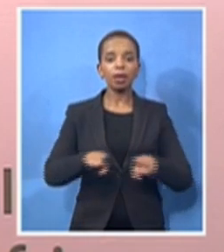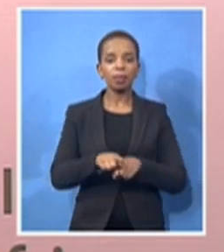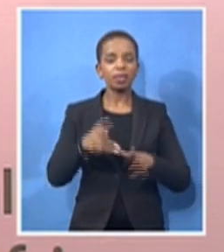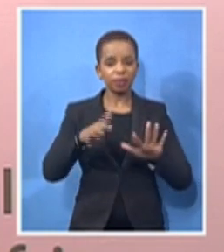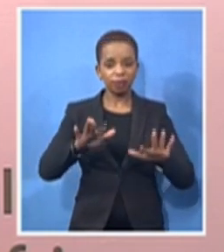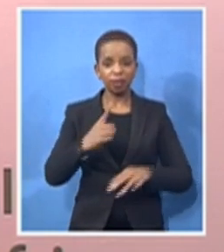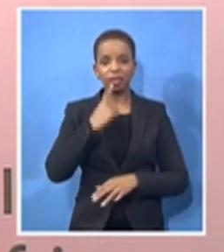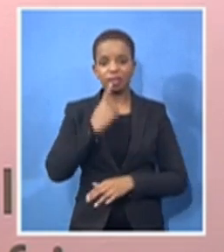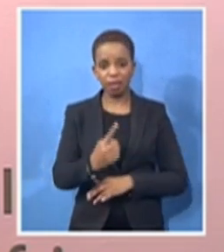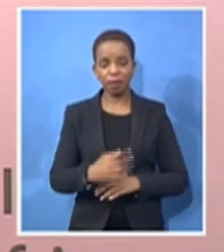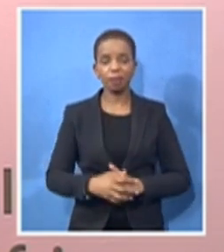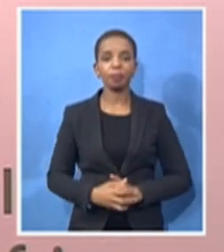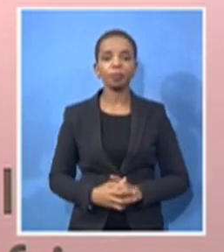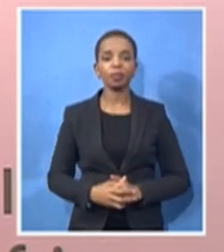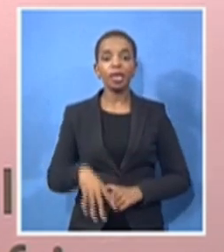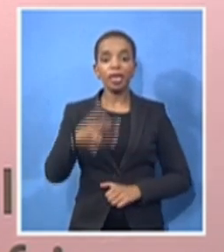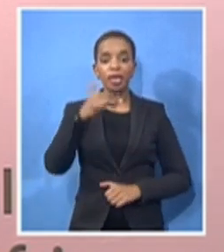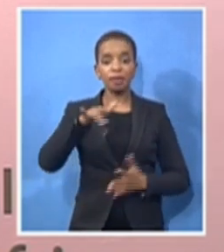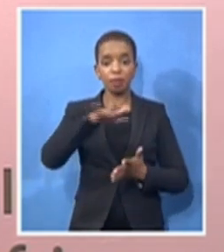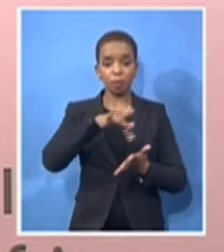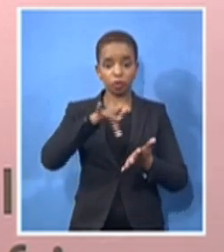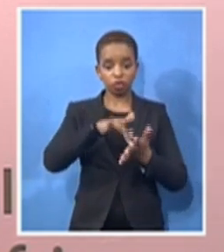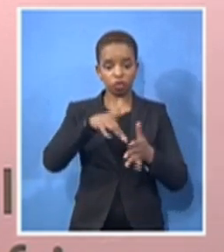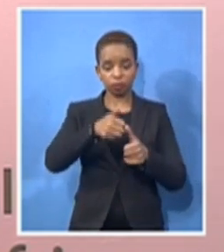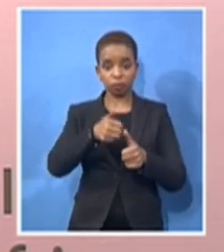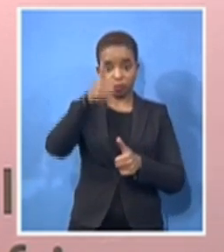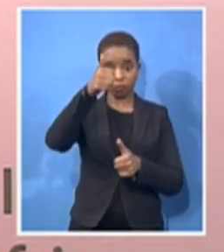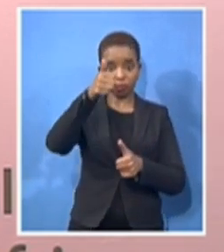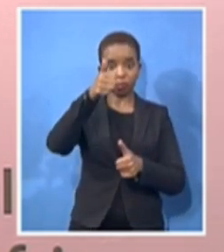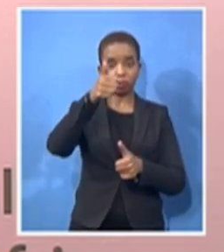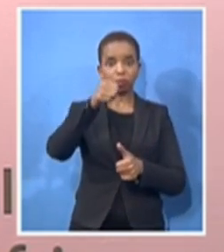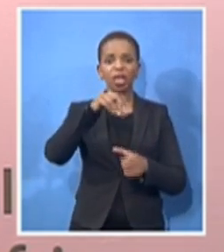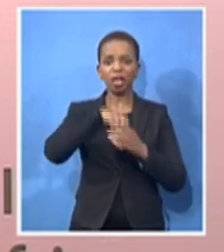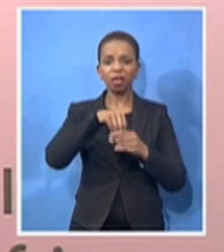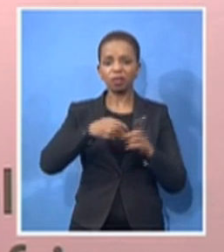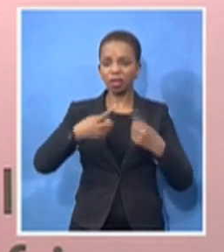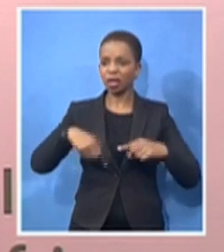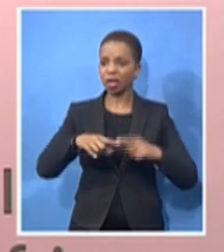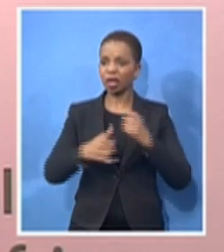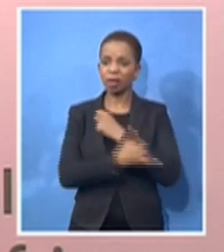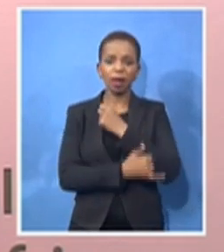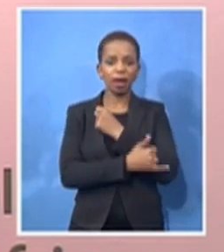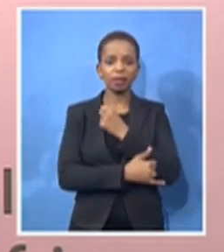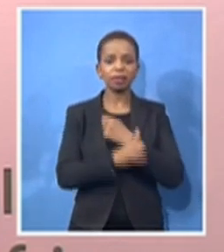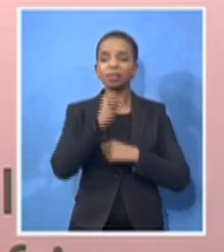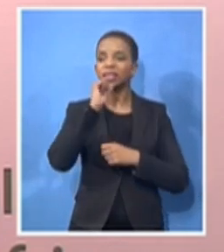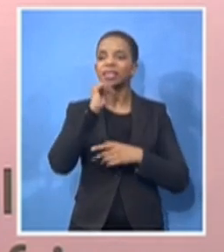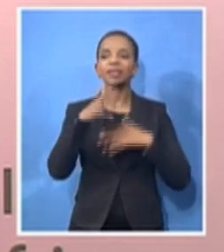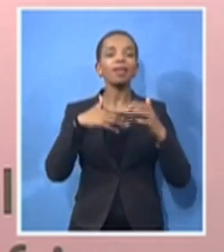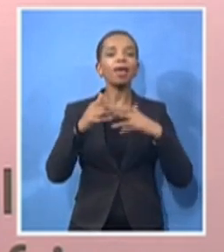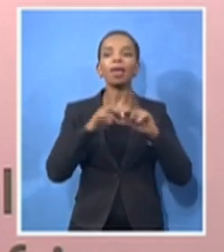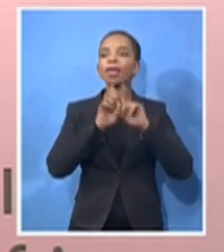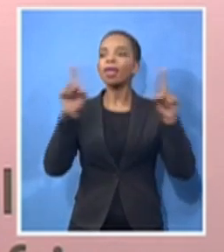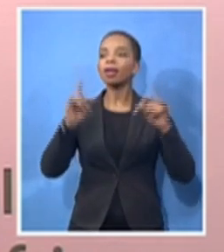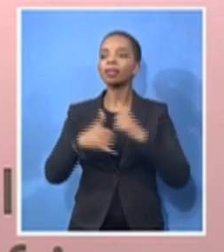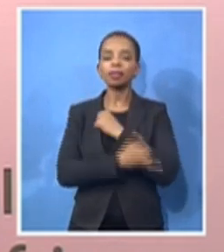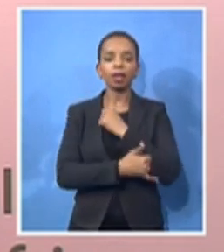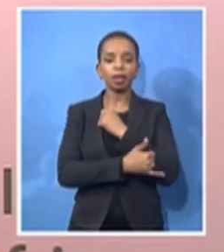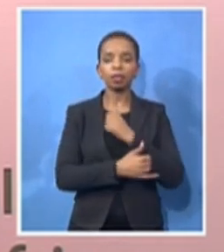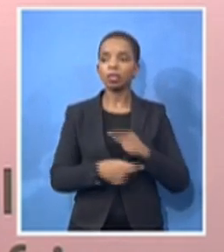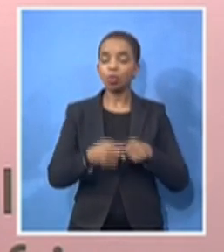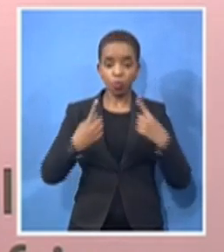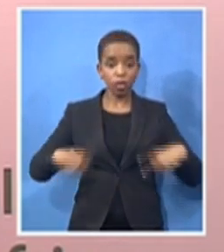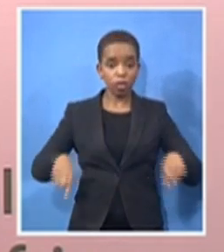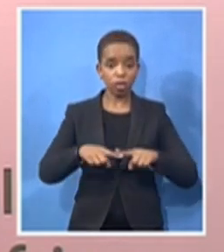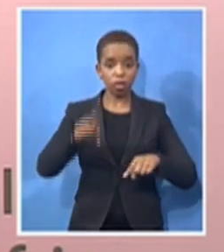any country, including our own, that we need to stand up and object to such